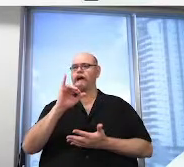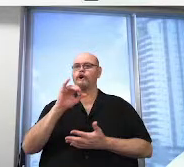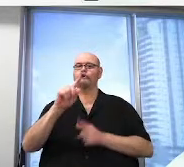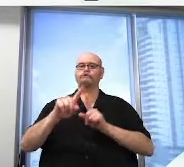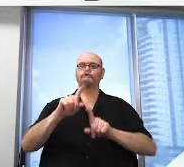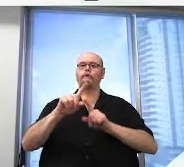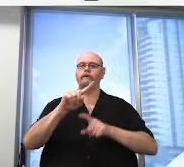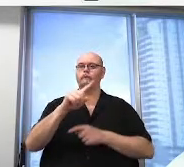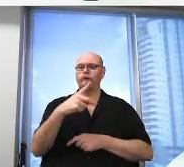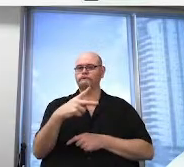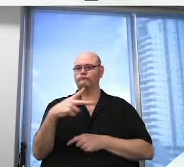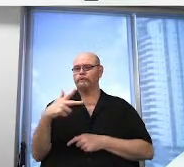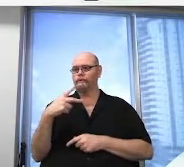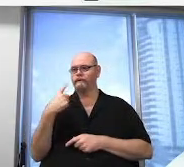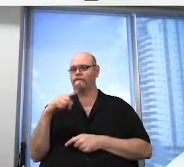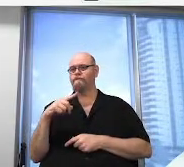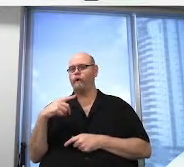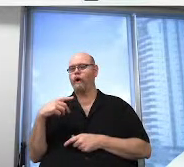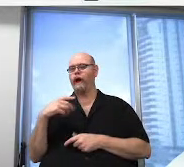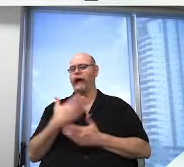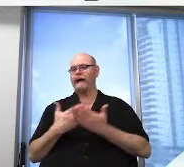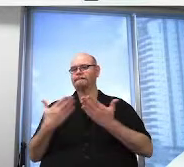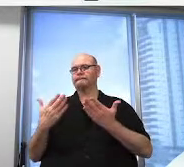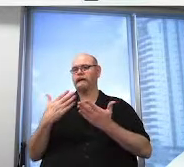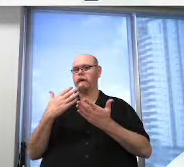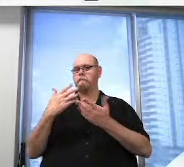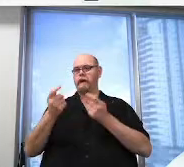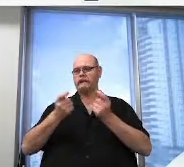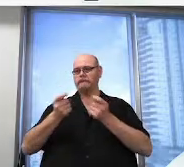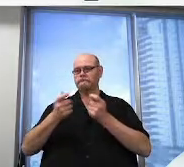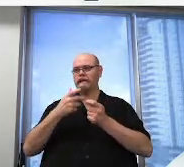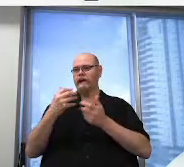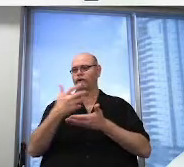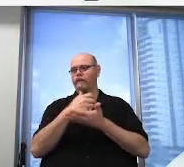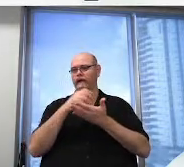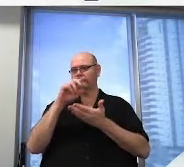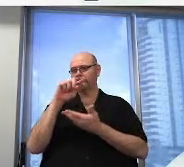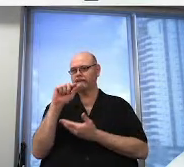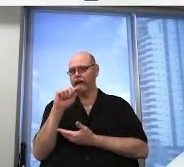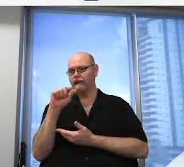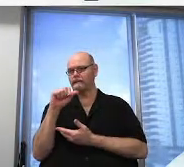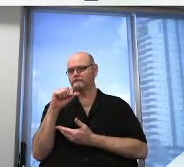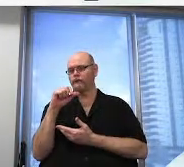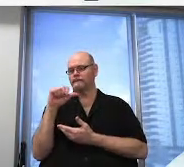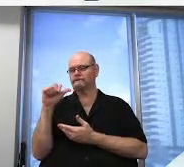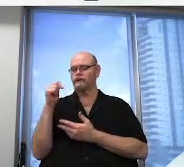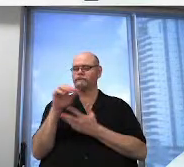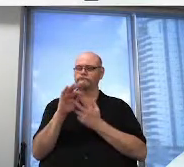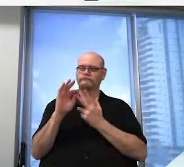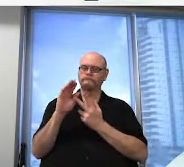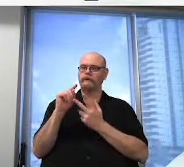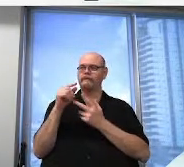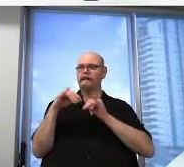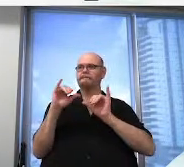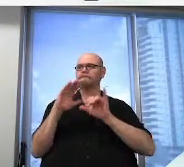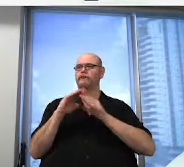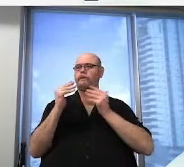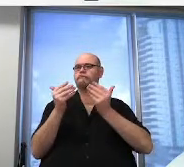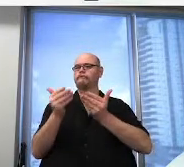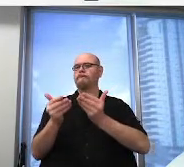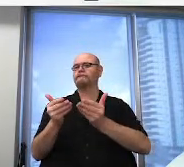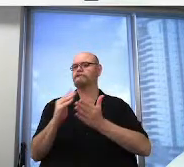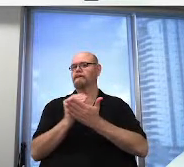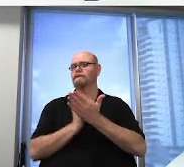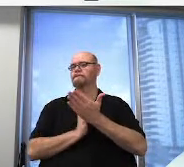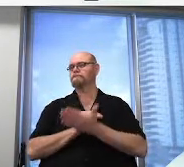other systems like Survey 123, which we use for asset management for collecting data. and alternatives there. So that's still on the